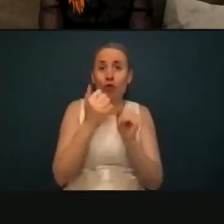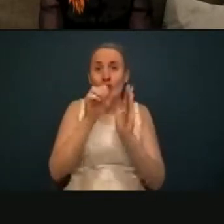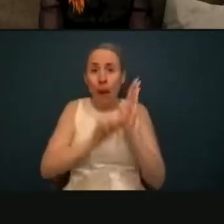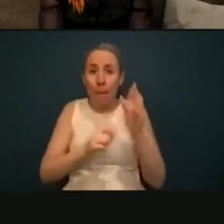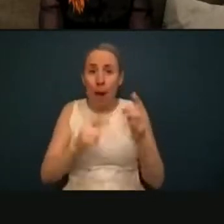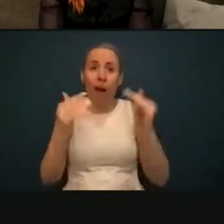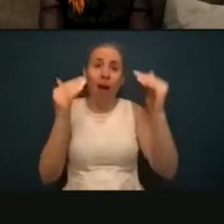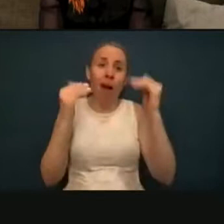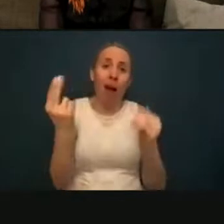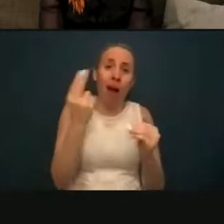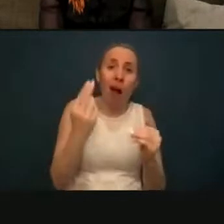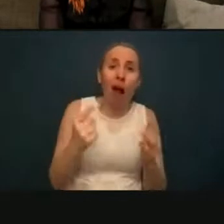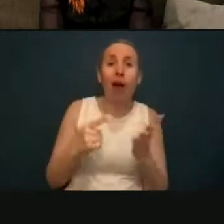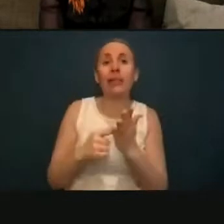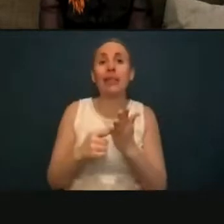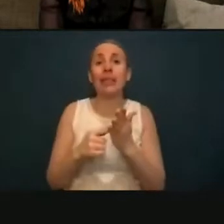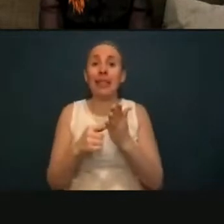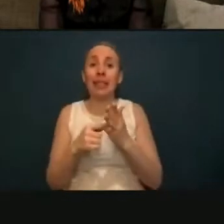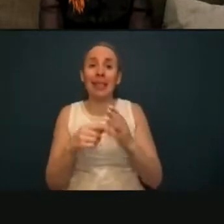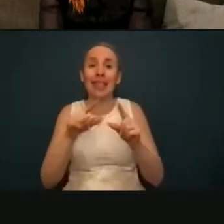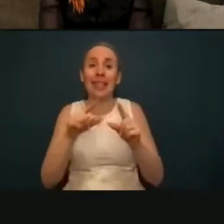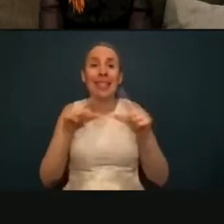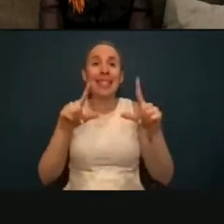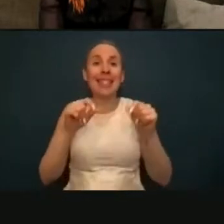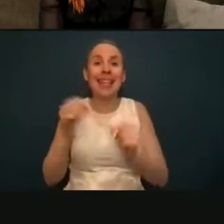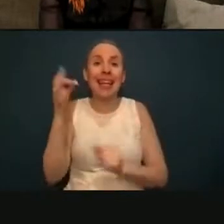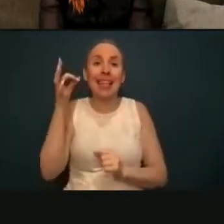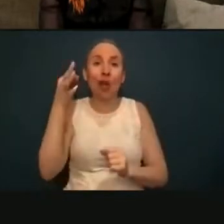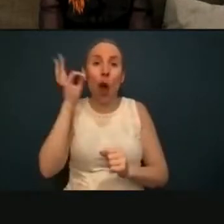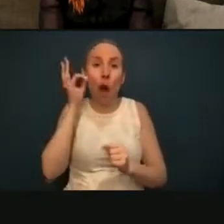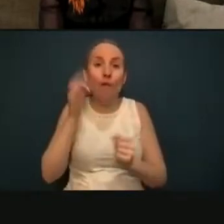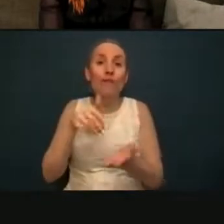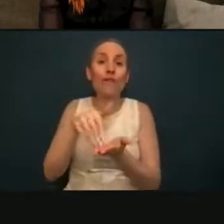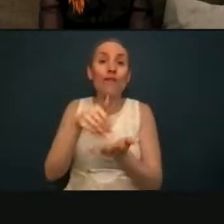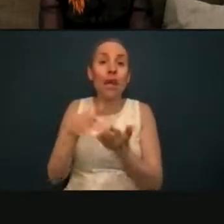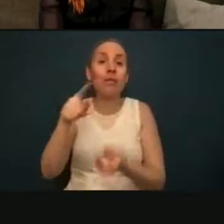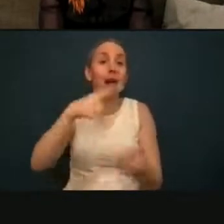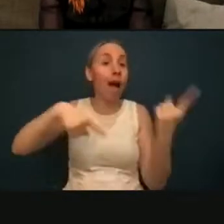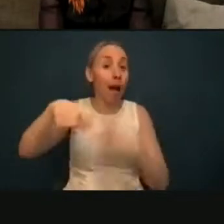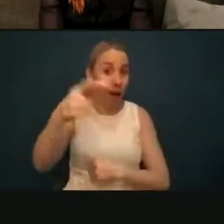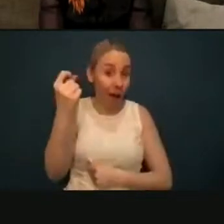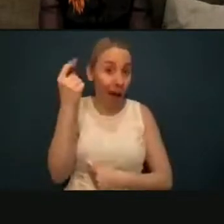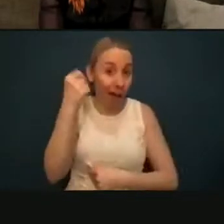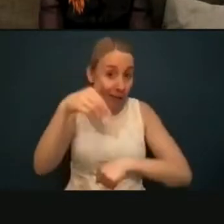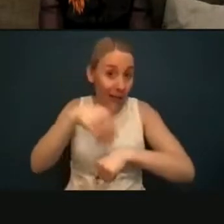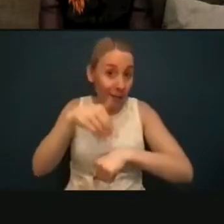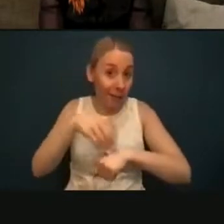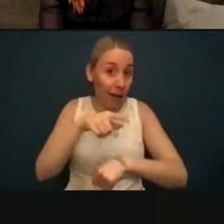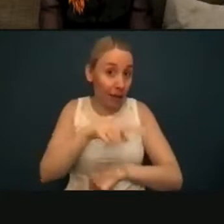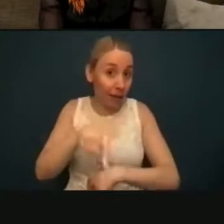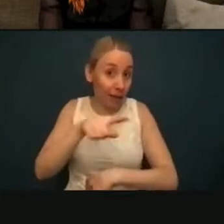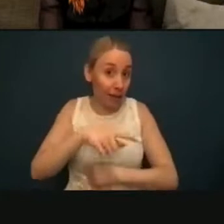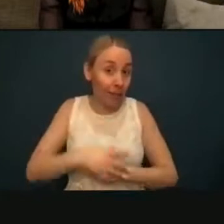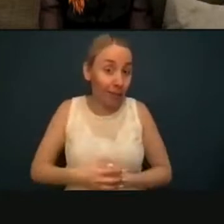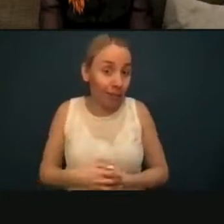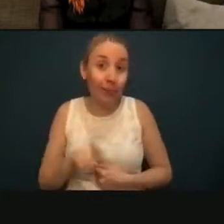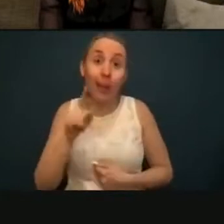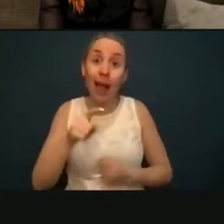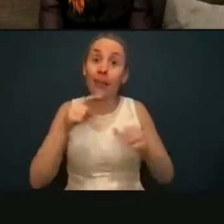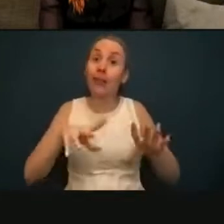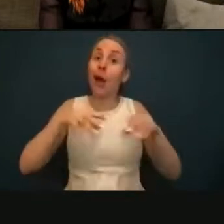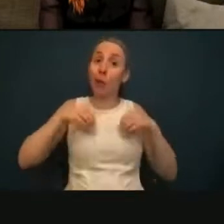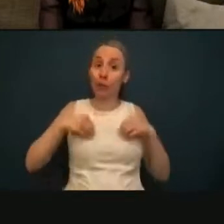office, understand their implications. And I'm delighted to say that the principles have even been adopted by